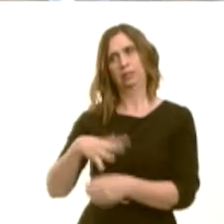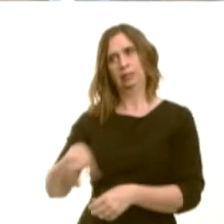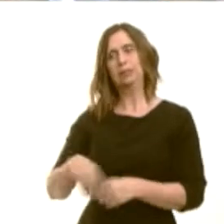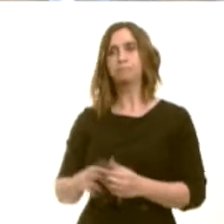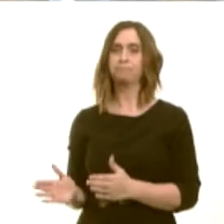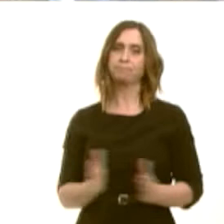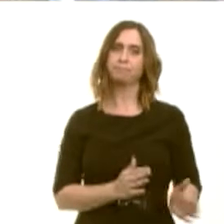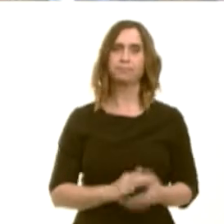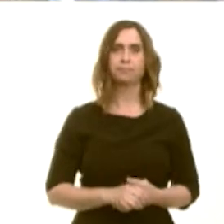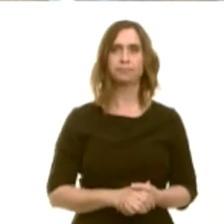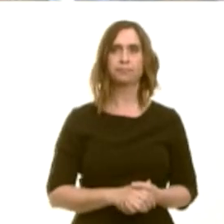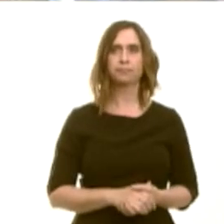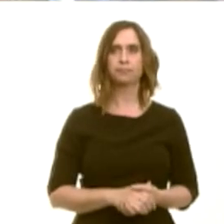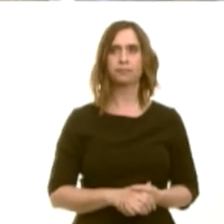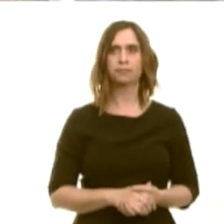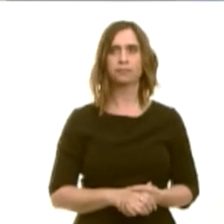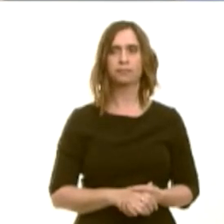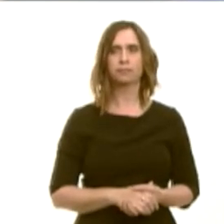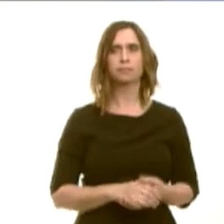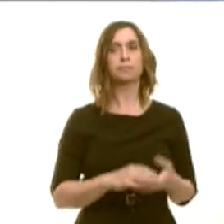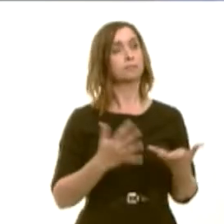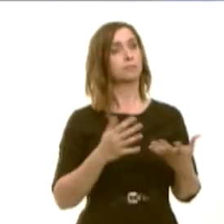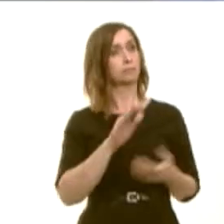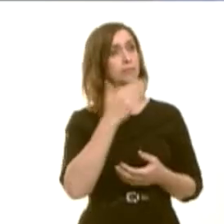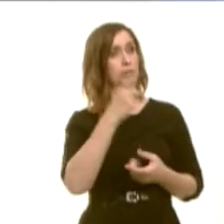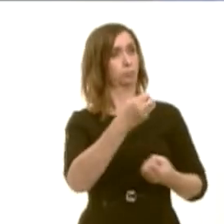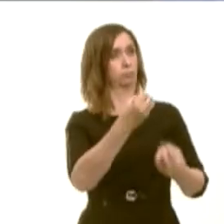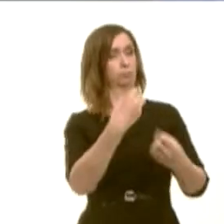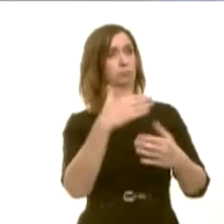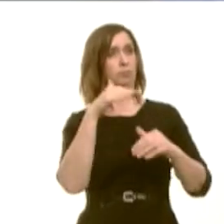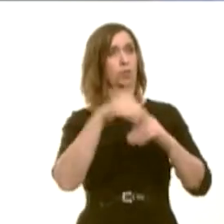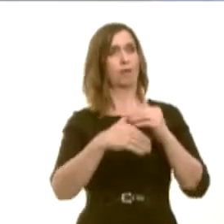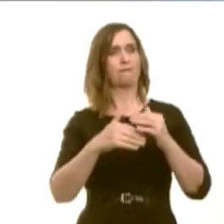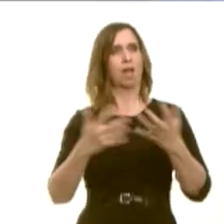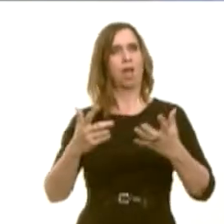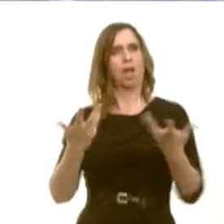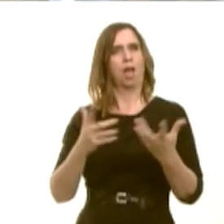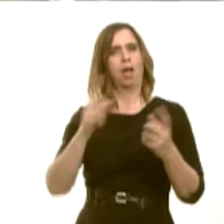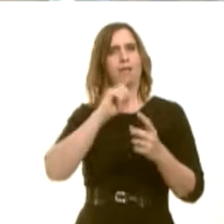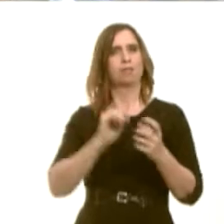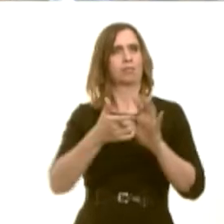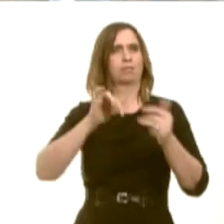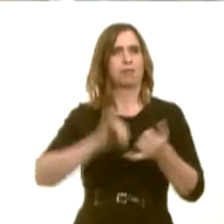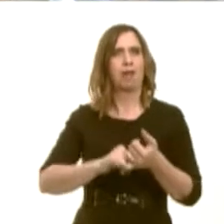Griffith. Thank you, Presiding Officer. Will the First Minister make a statement on the devolution of energy powers to Wales?